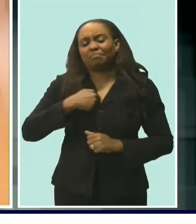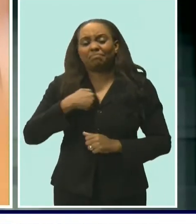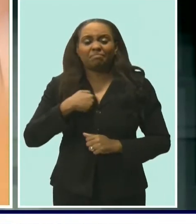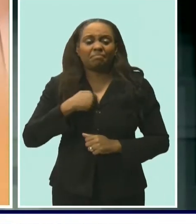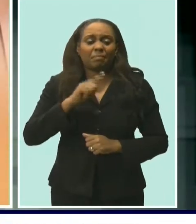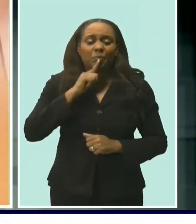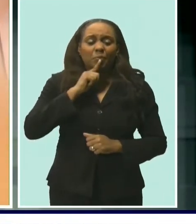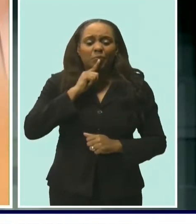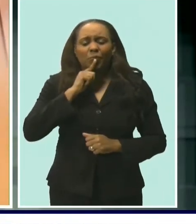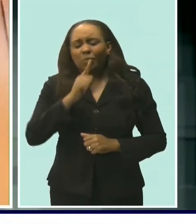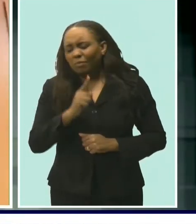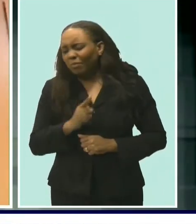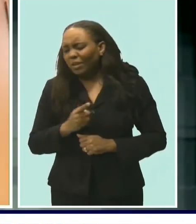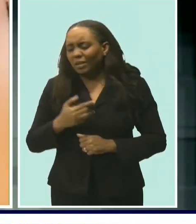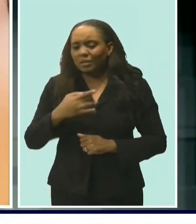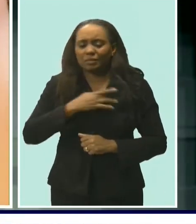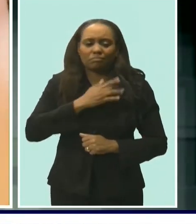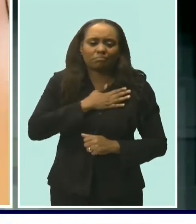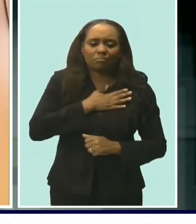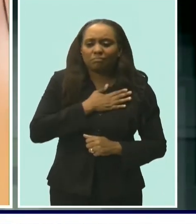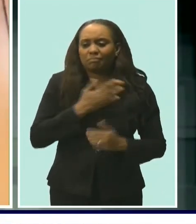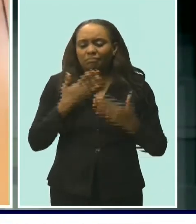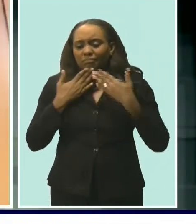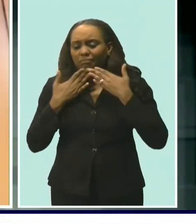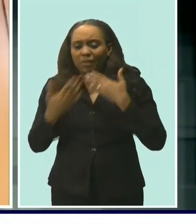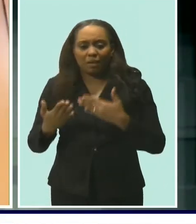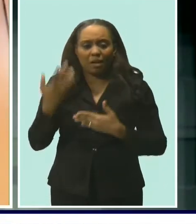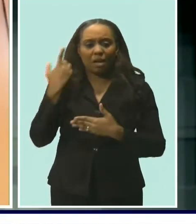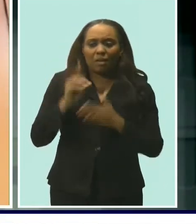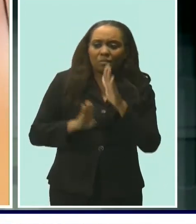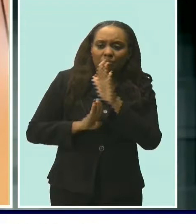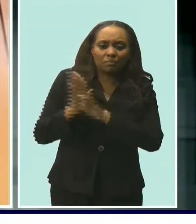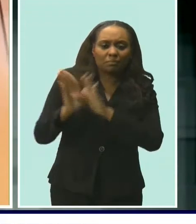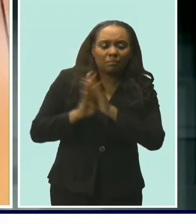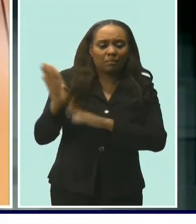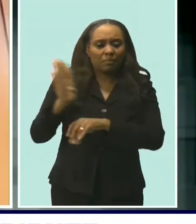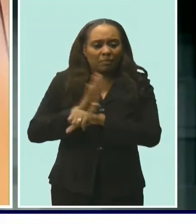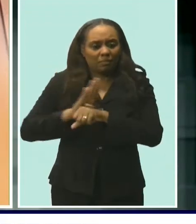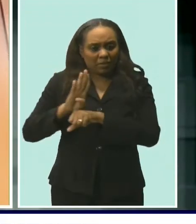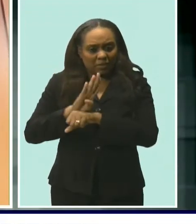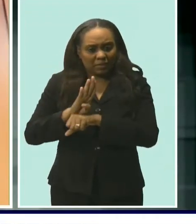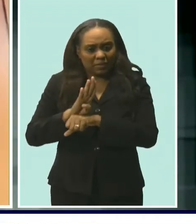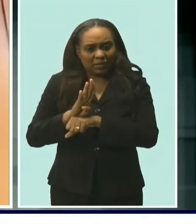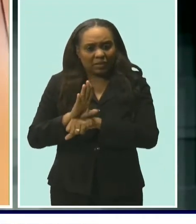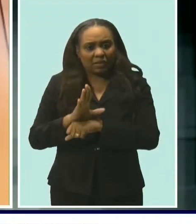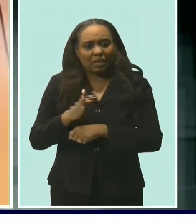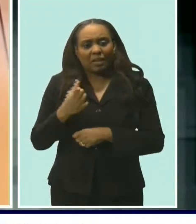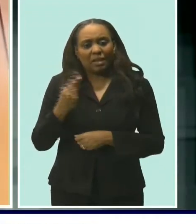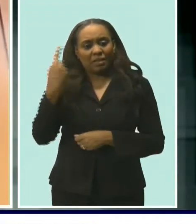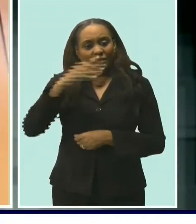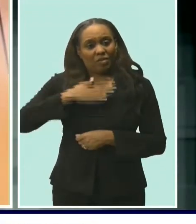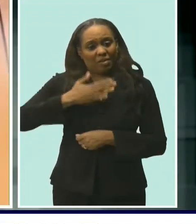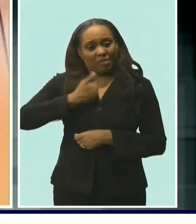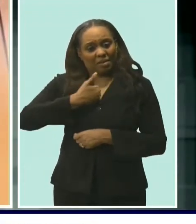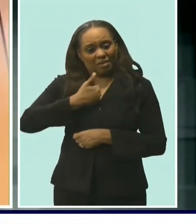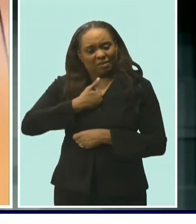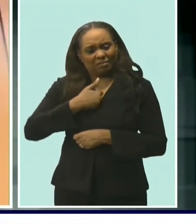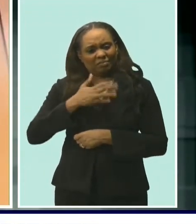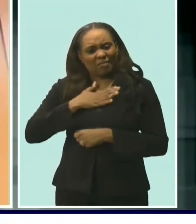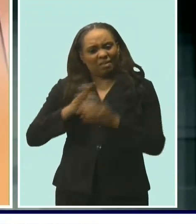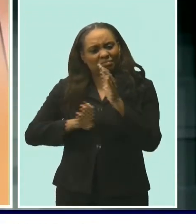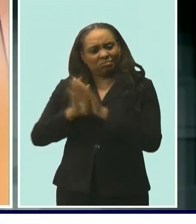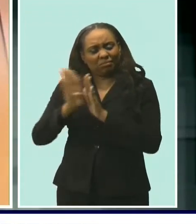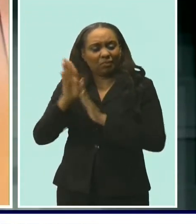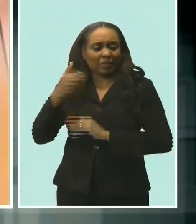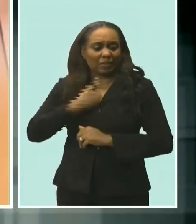the contribution he made to the development of Barbados and in my own development as